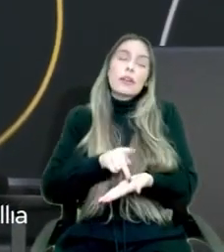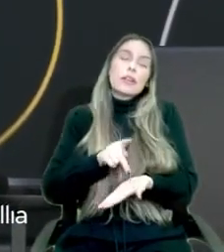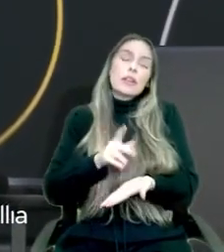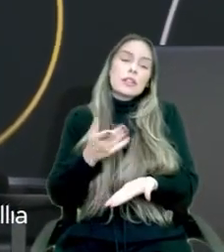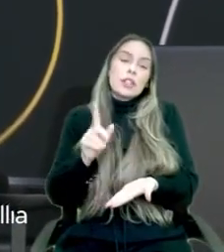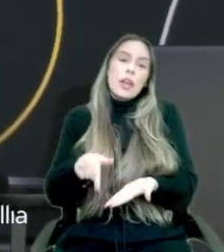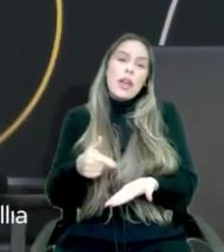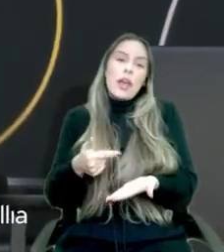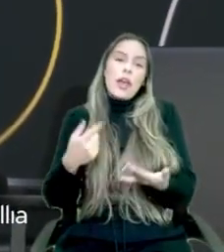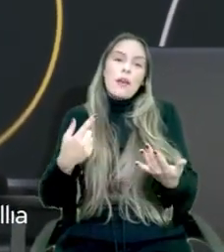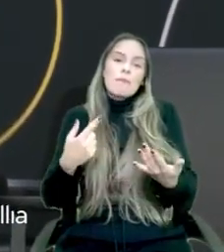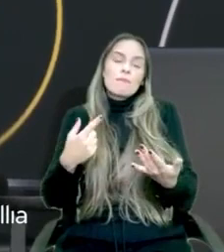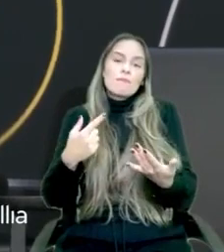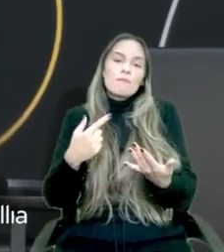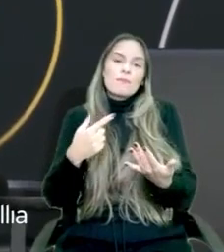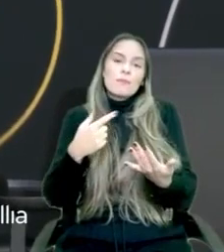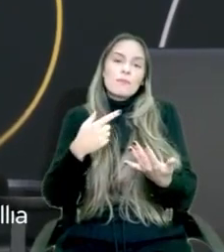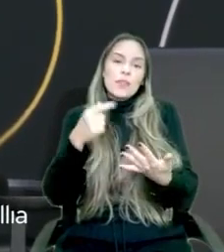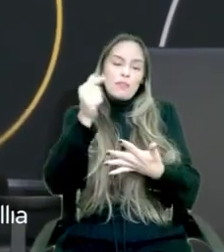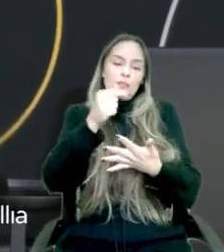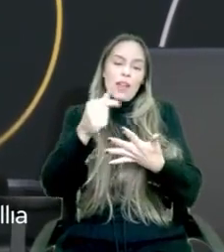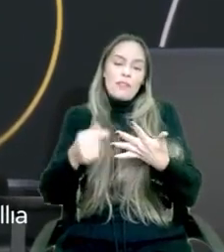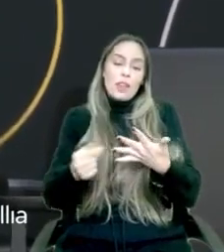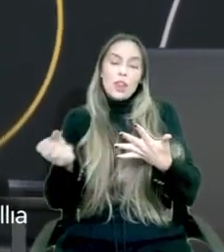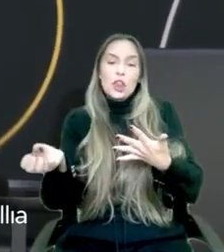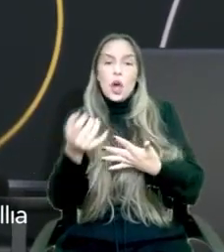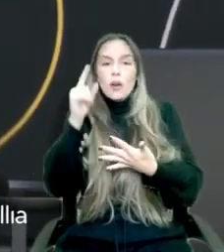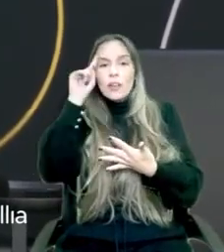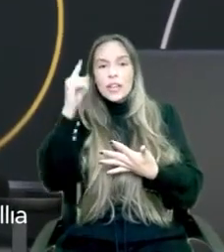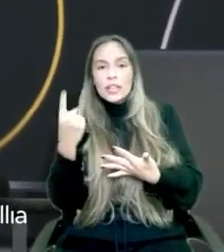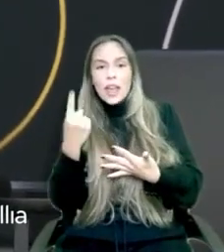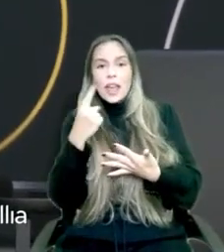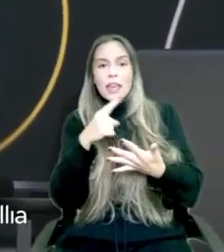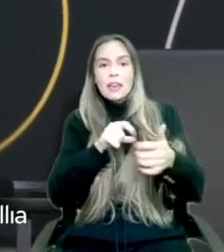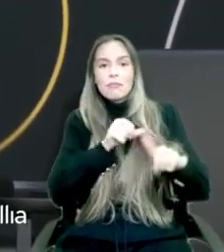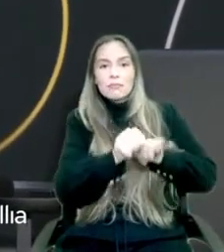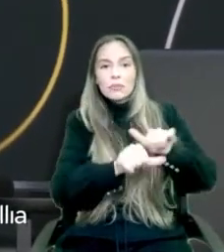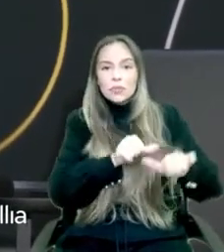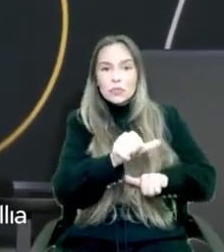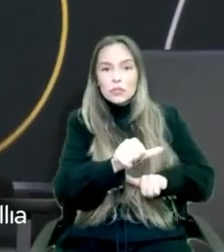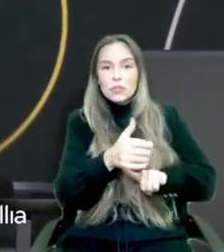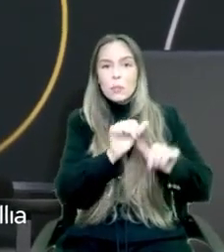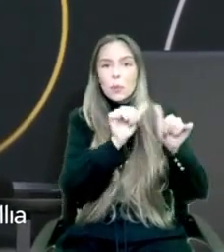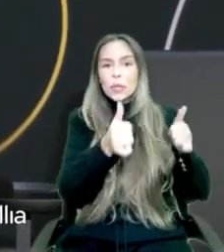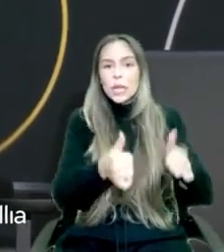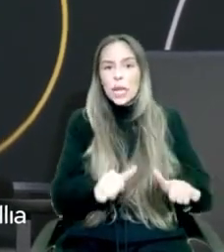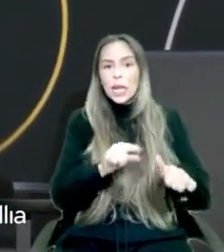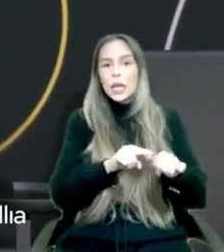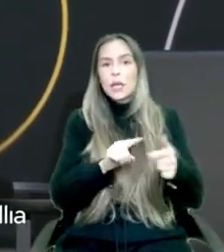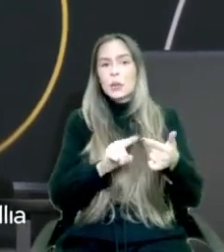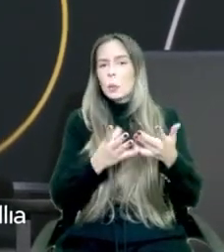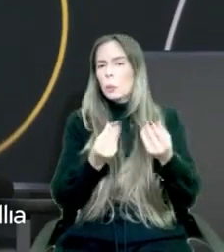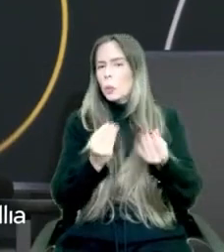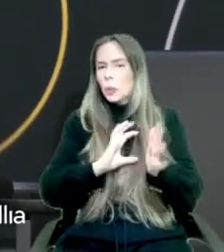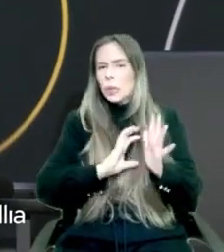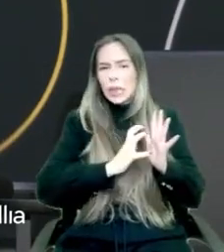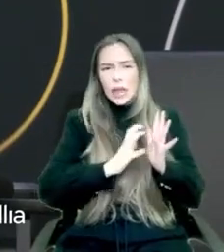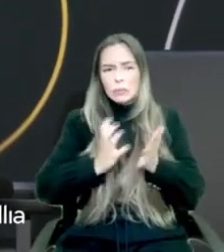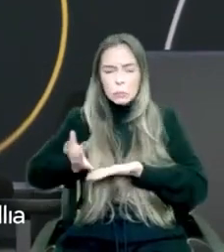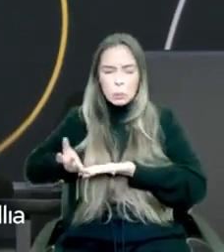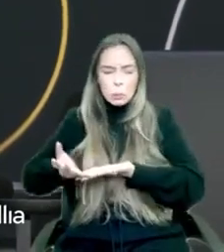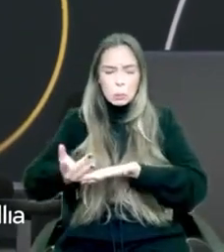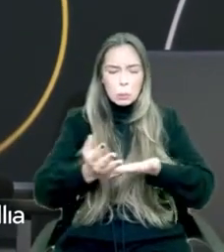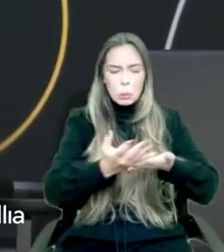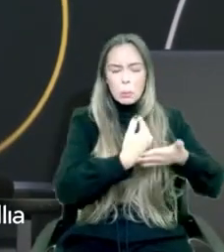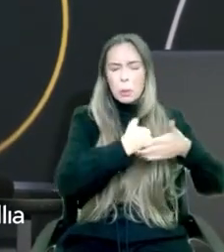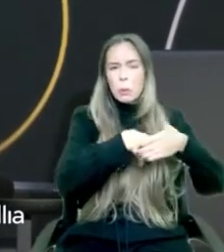combination of new ideas like transformer models, lots of data being stored and